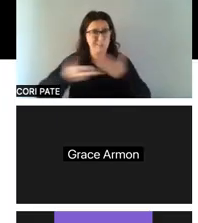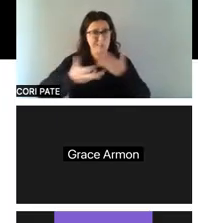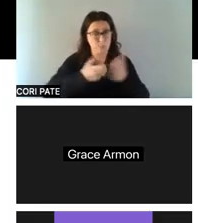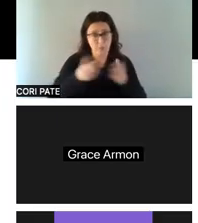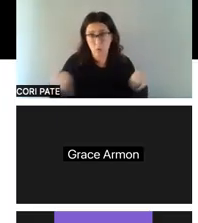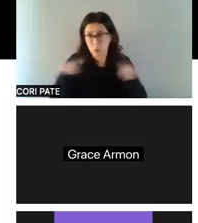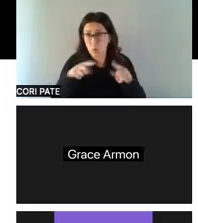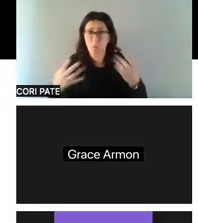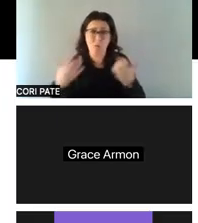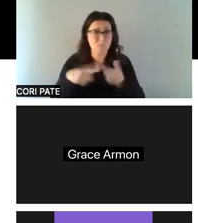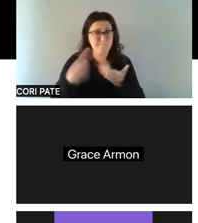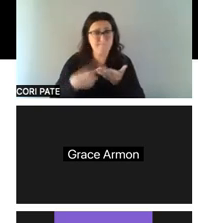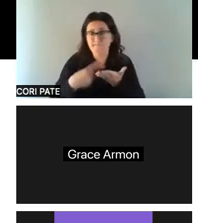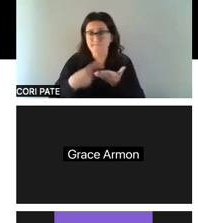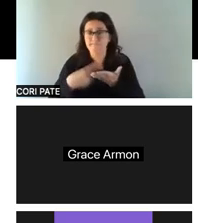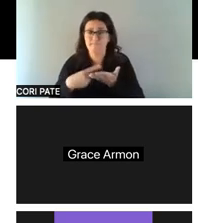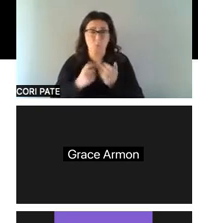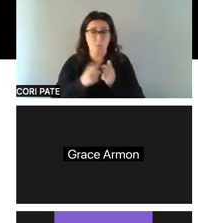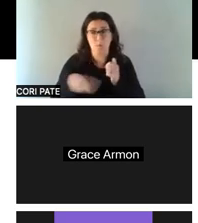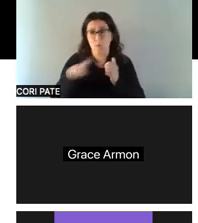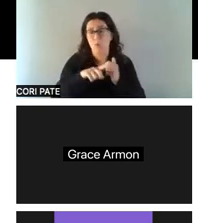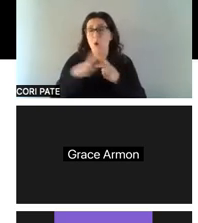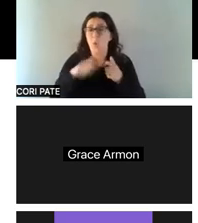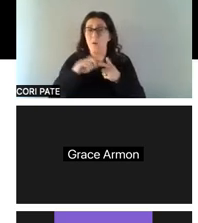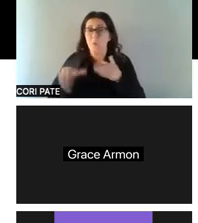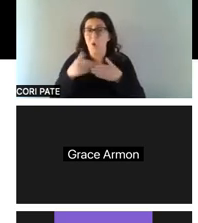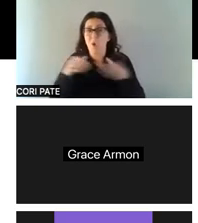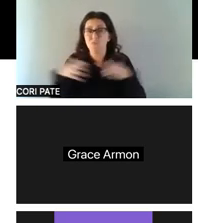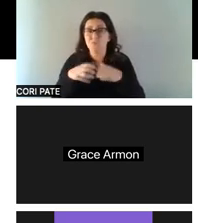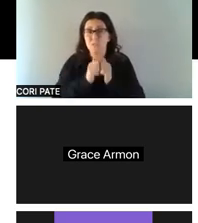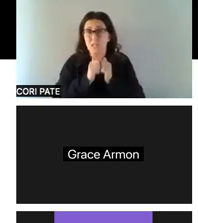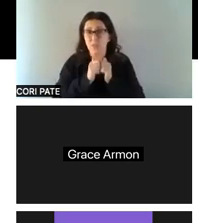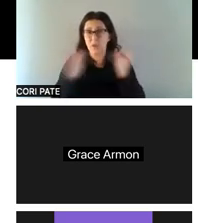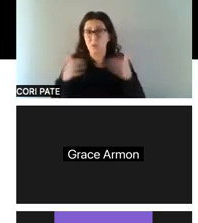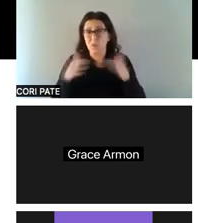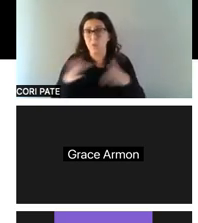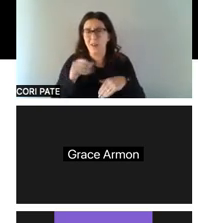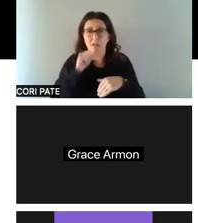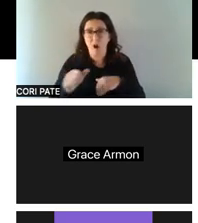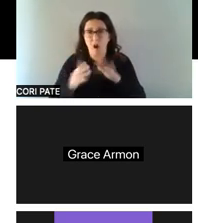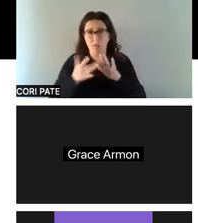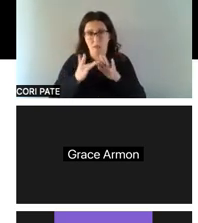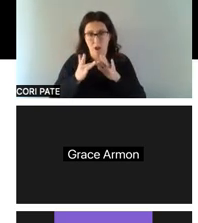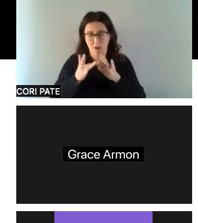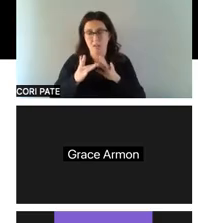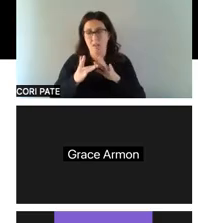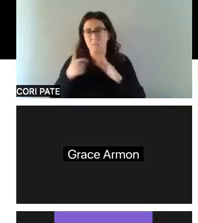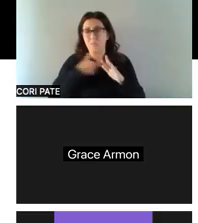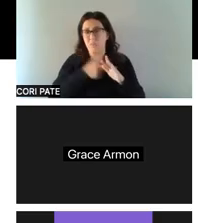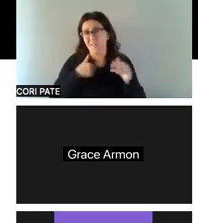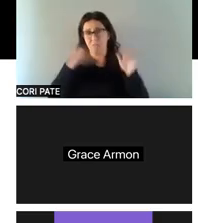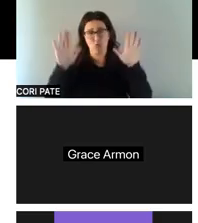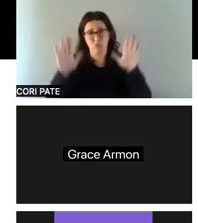have discussions. I think that when we all get together in a room and we're not in a virtual space, we really have really great